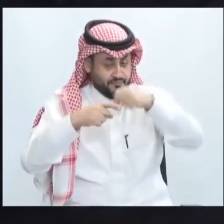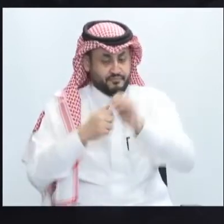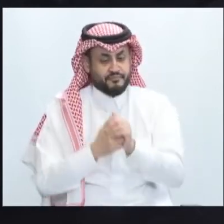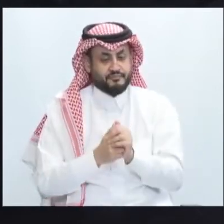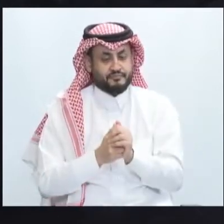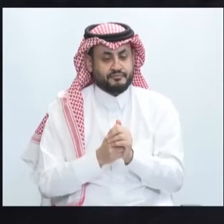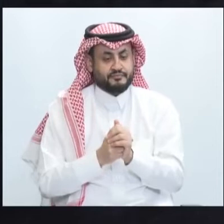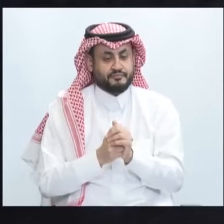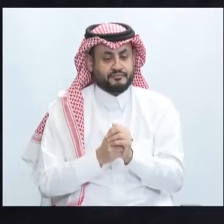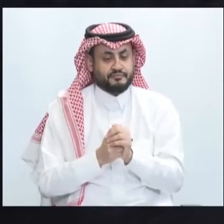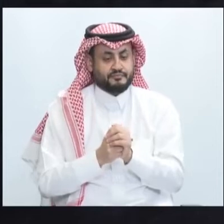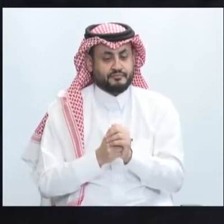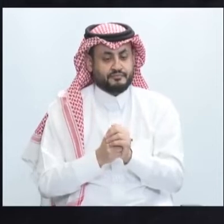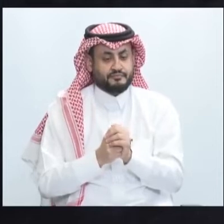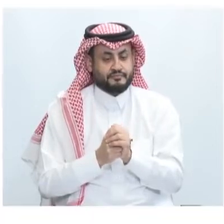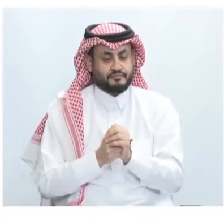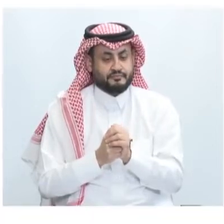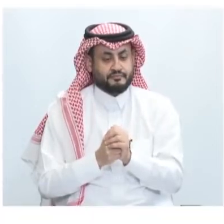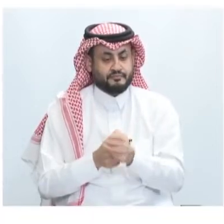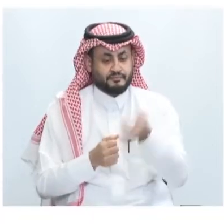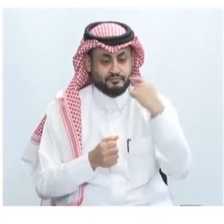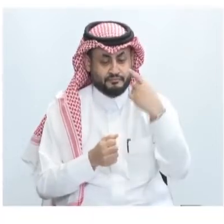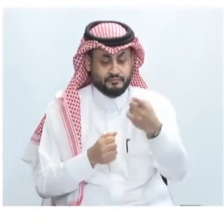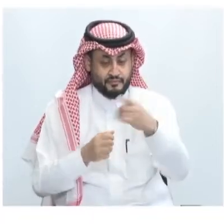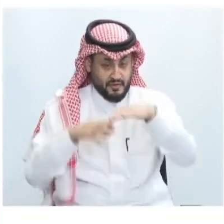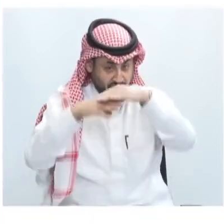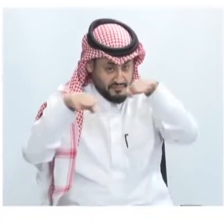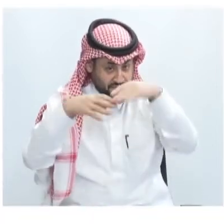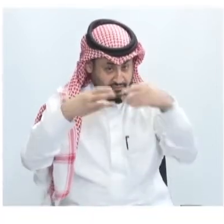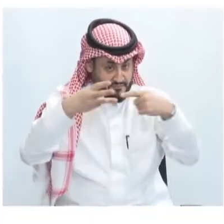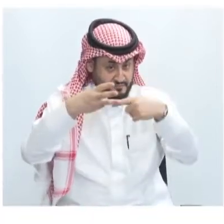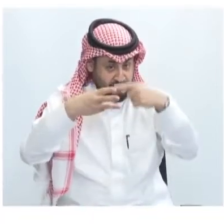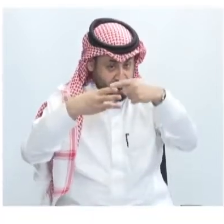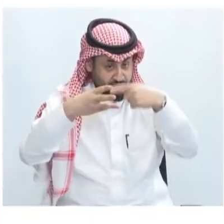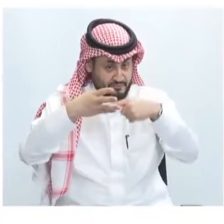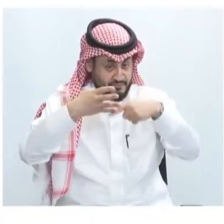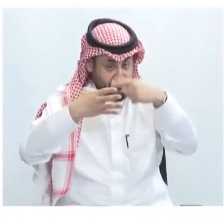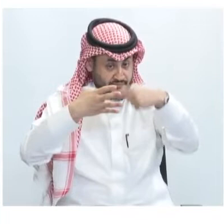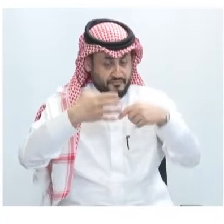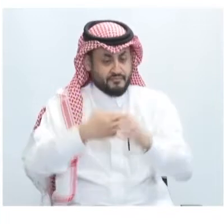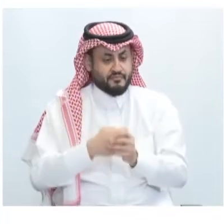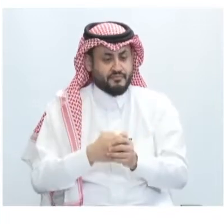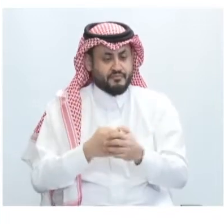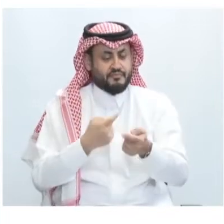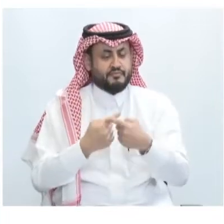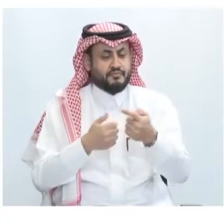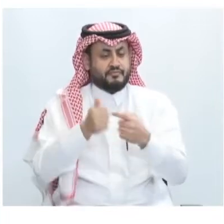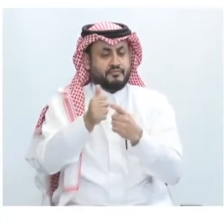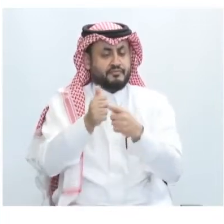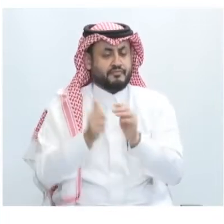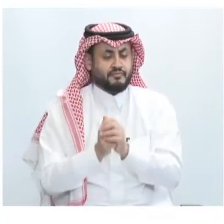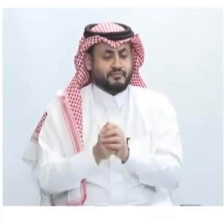Now, let's see them in the lines, okay? In the lines. So we have